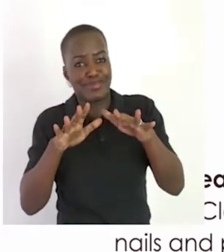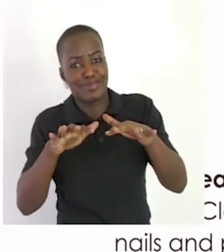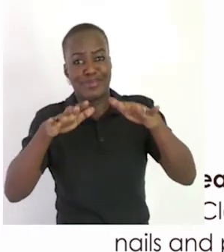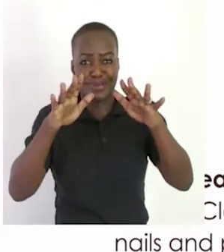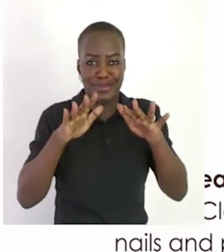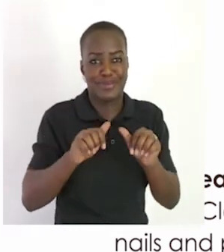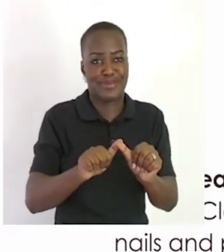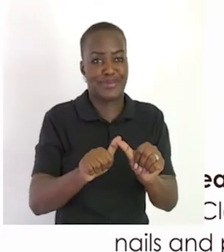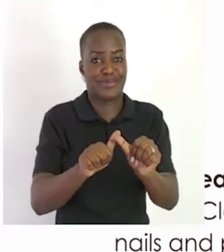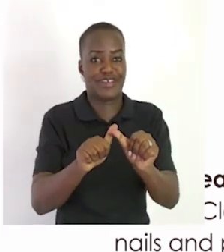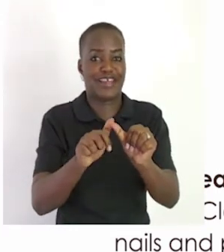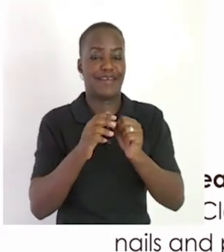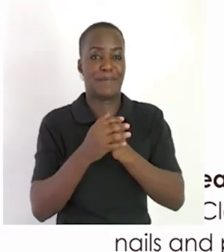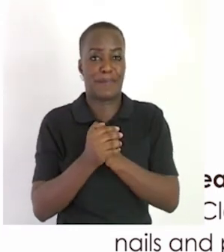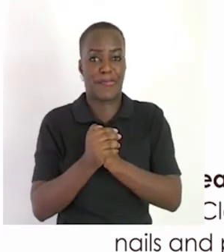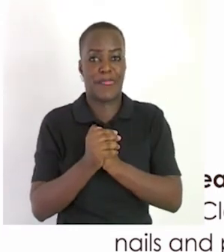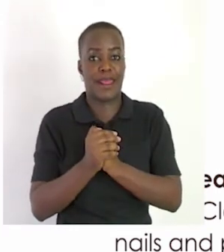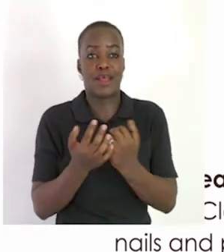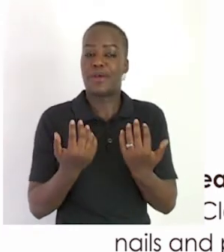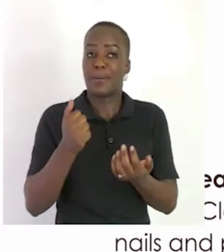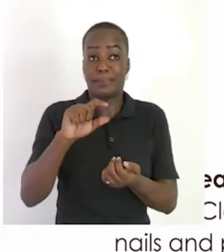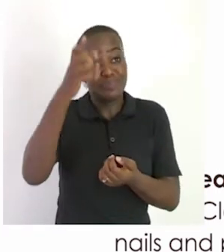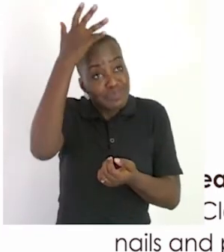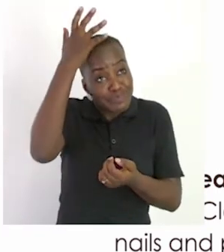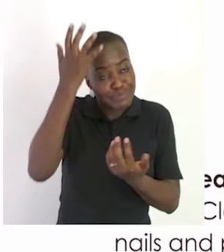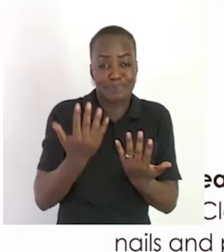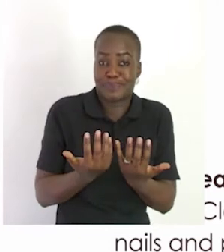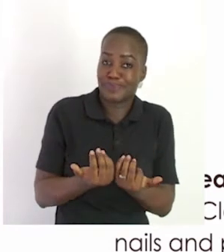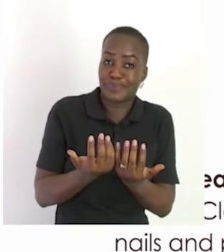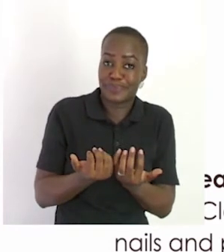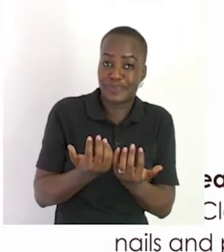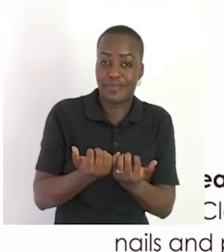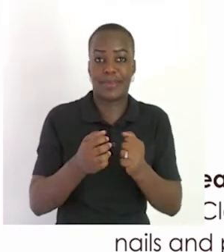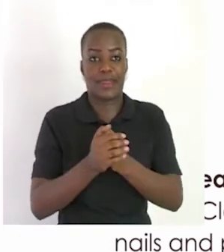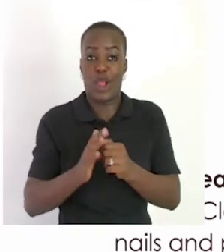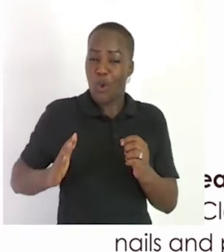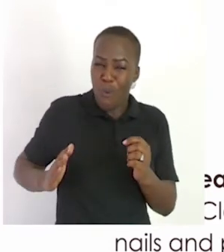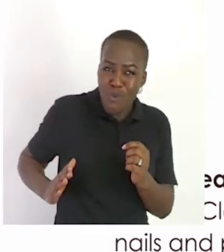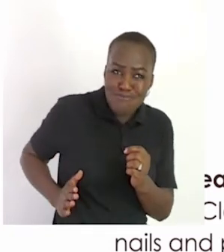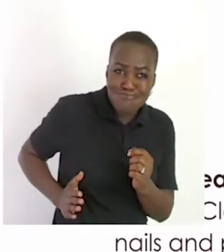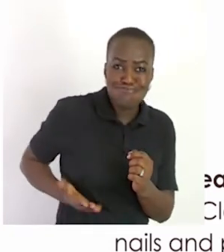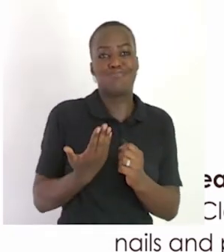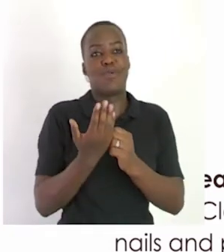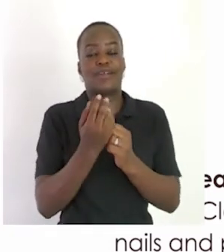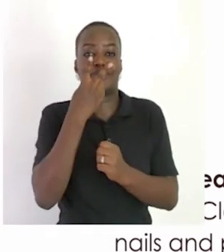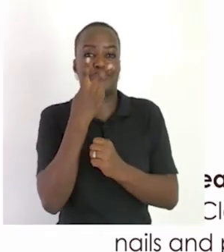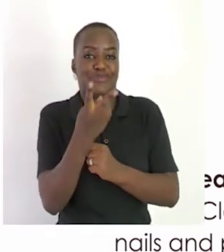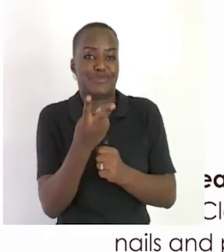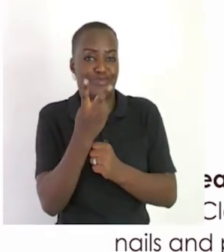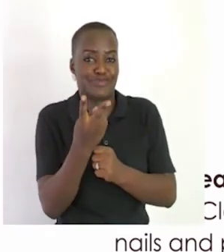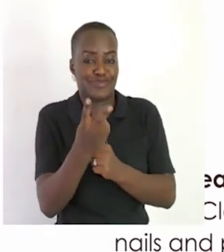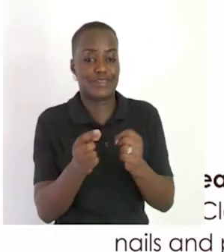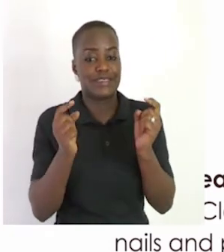pails full while she waited. Her aim to see her son was in